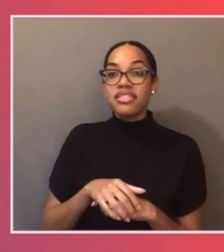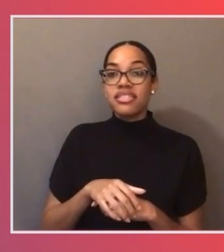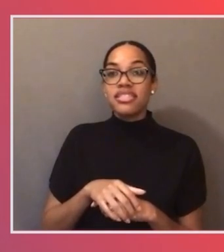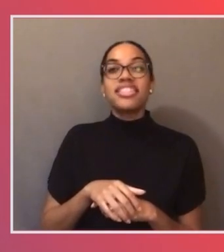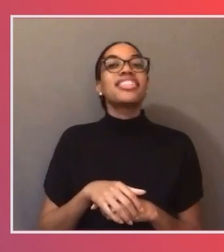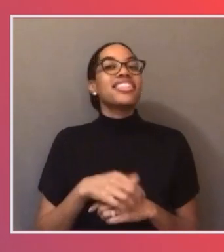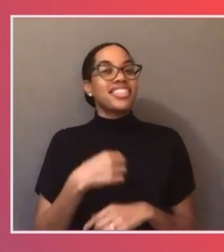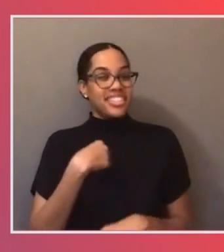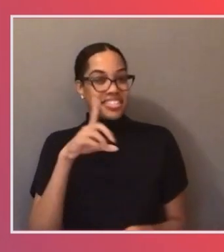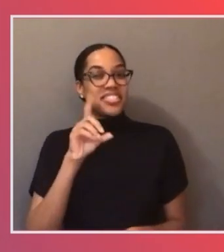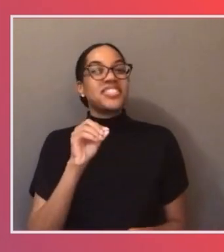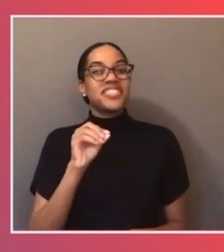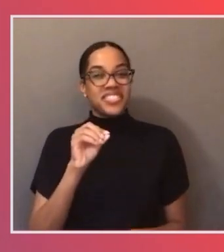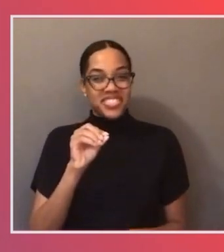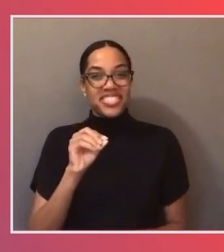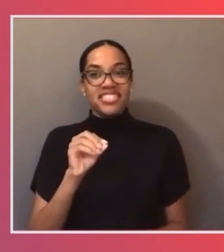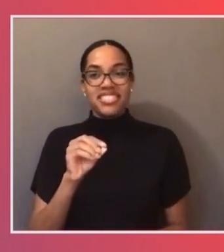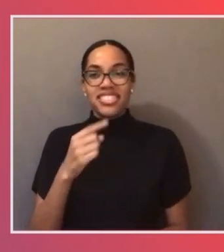there. I